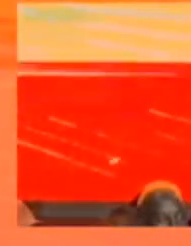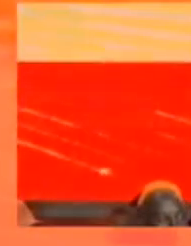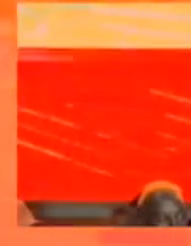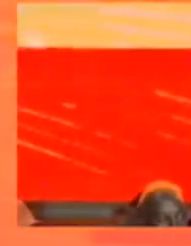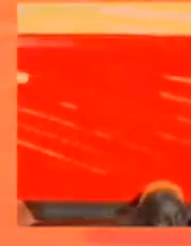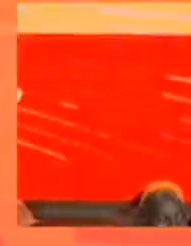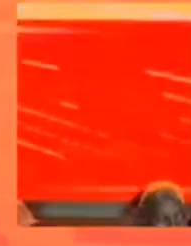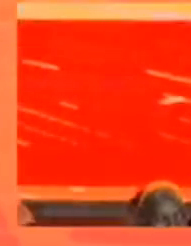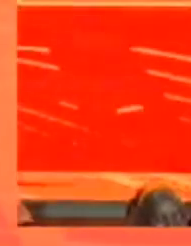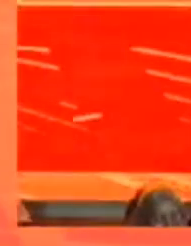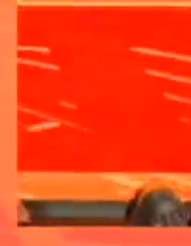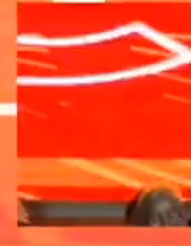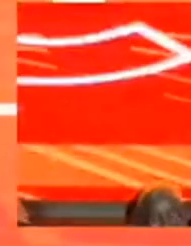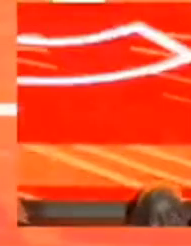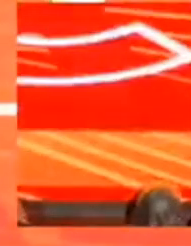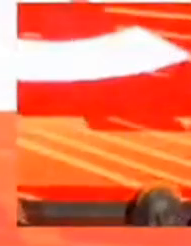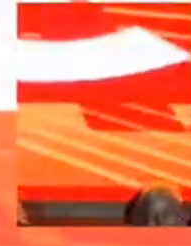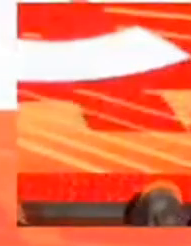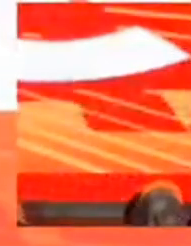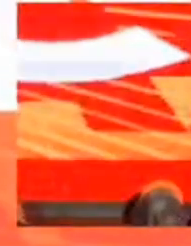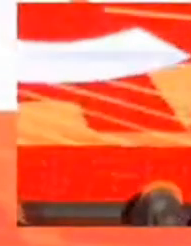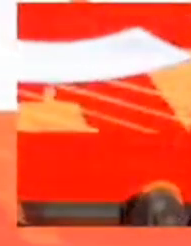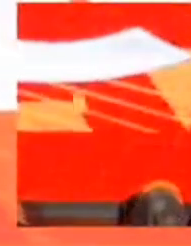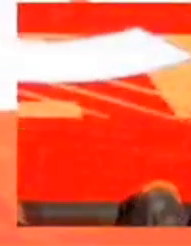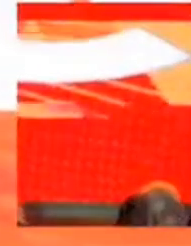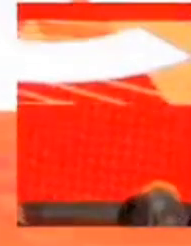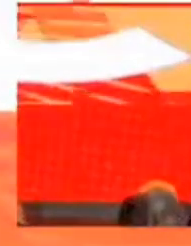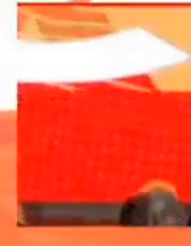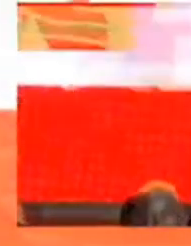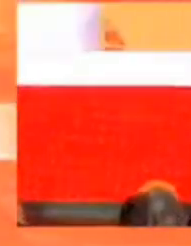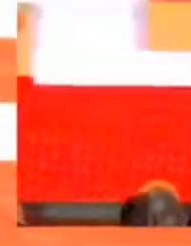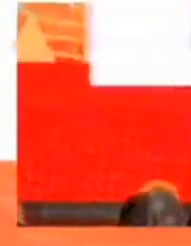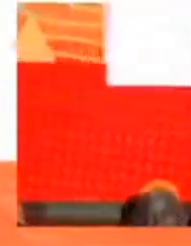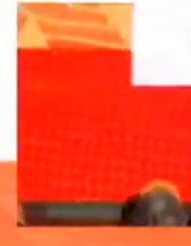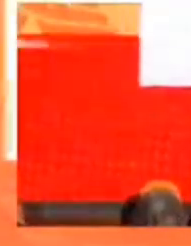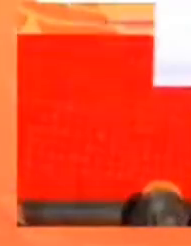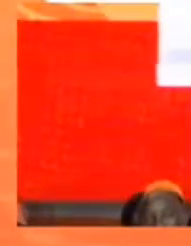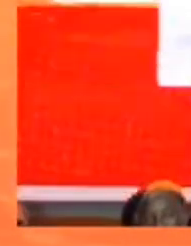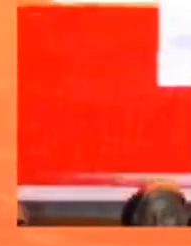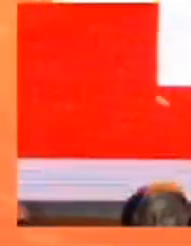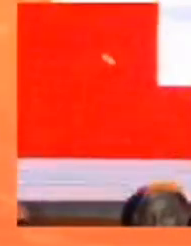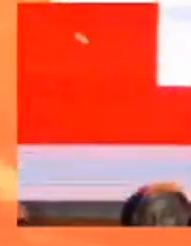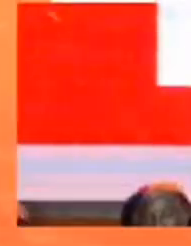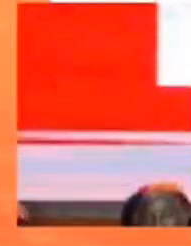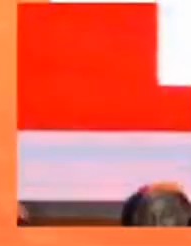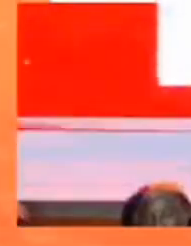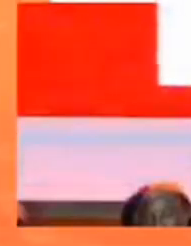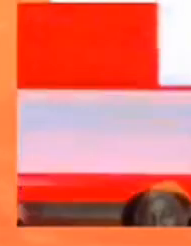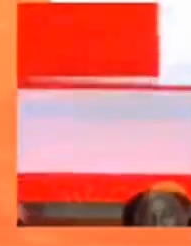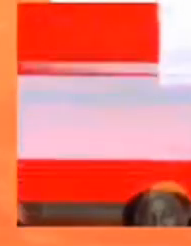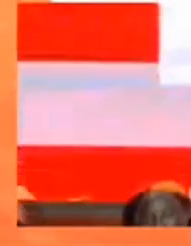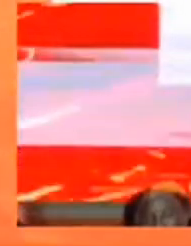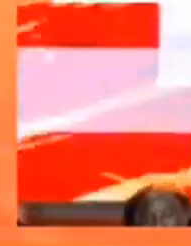5,000 for 5 years is $1,000 a year. The year of 12 months. That